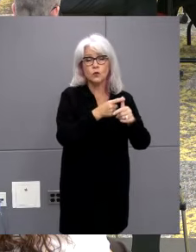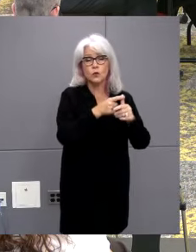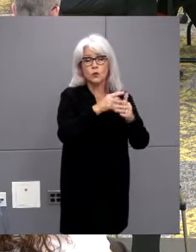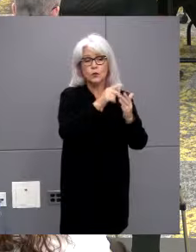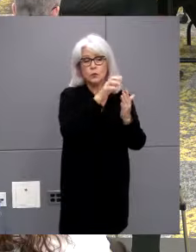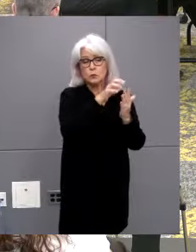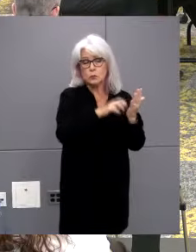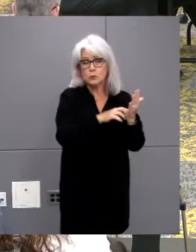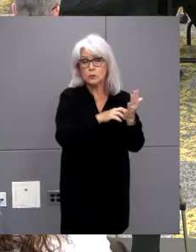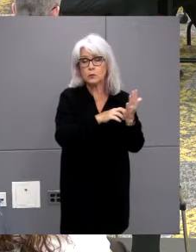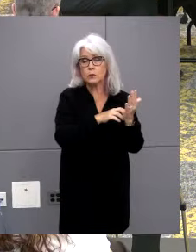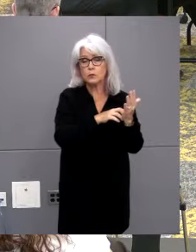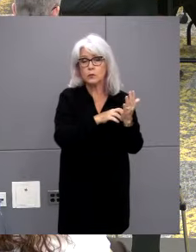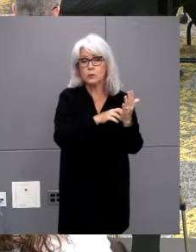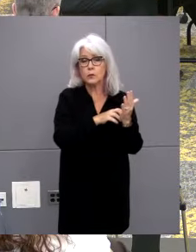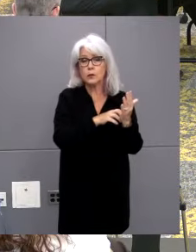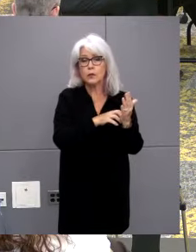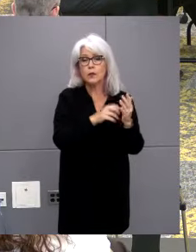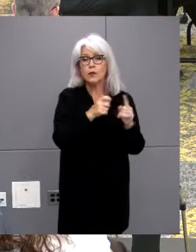BP